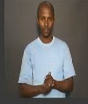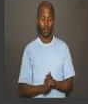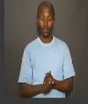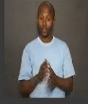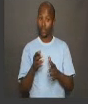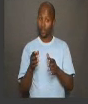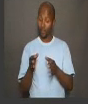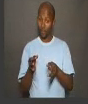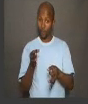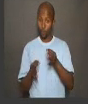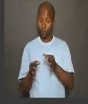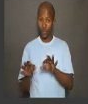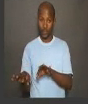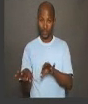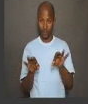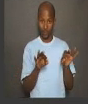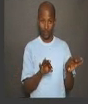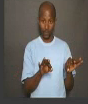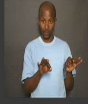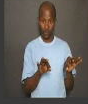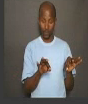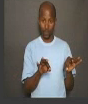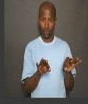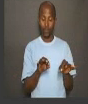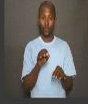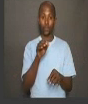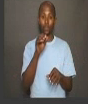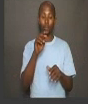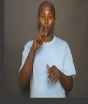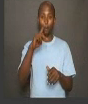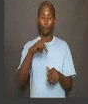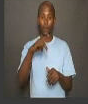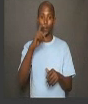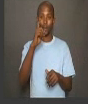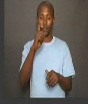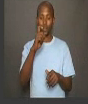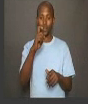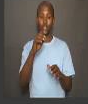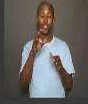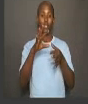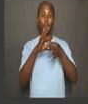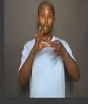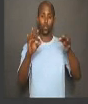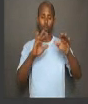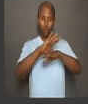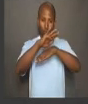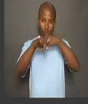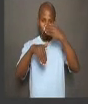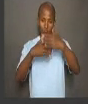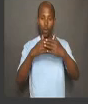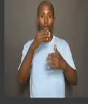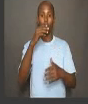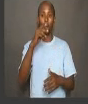If we succeed in finding A, then the proposition for all x